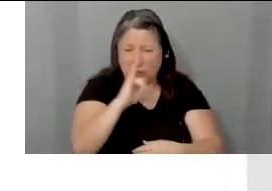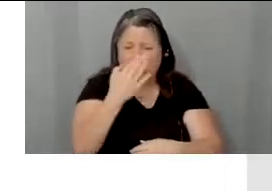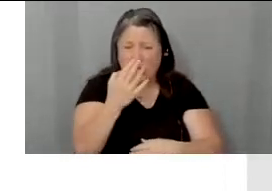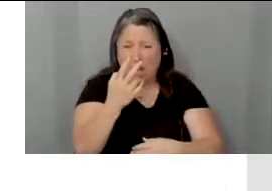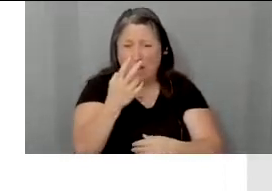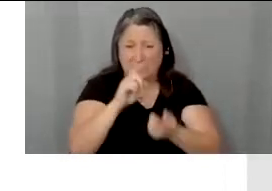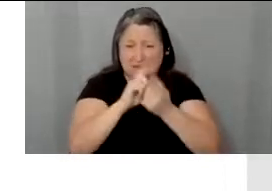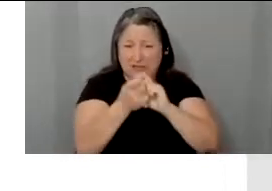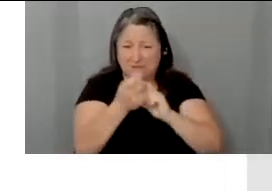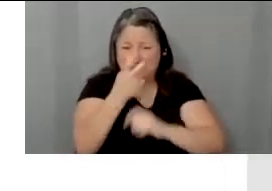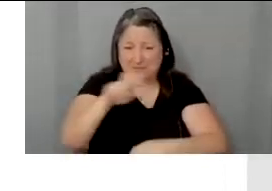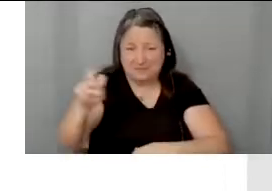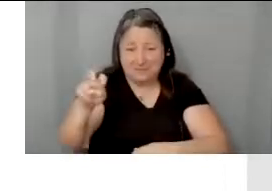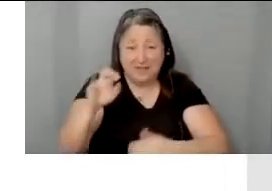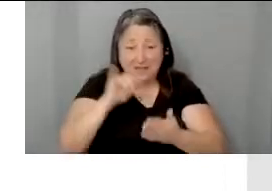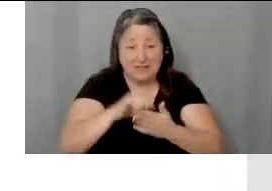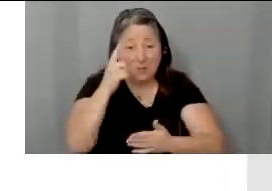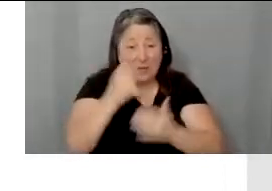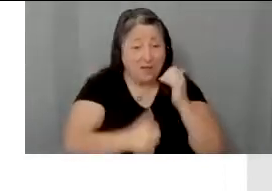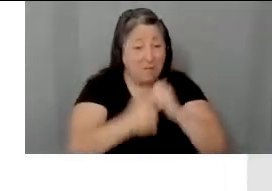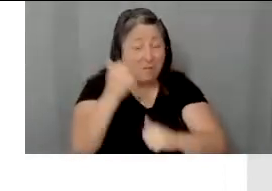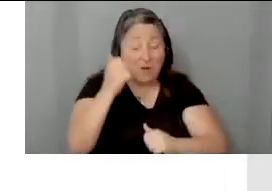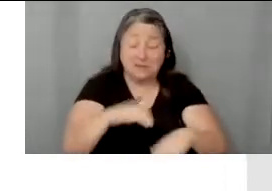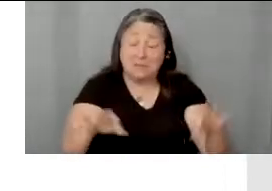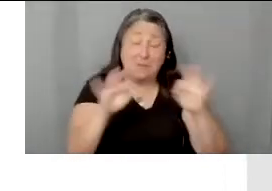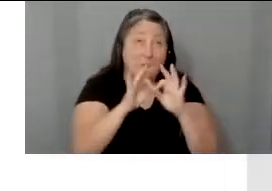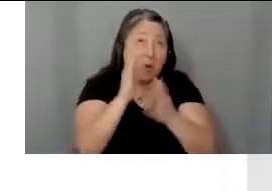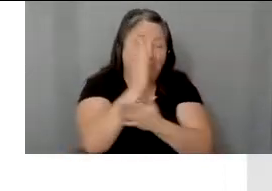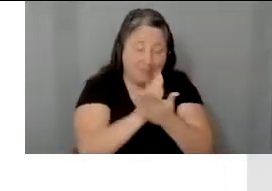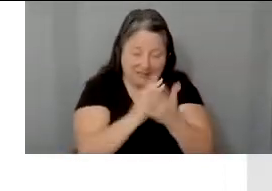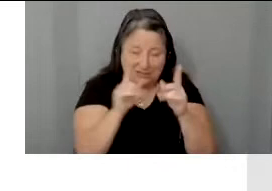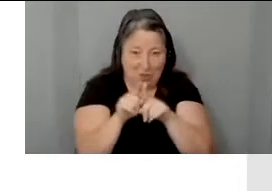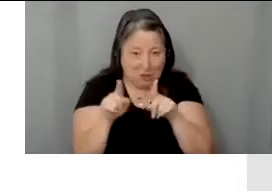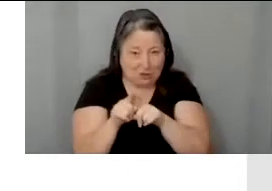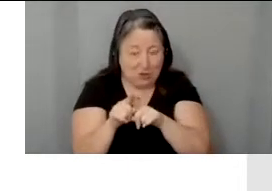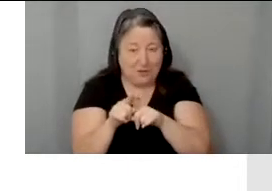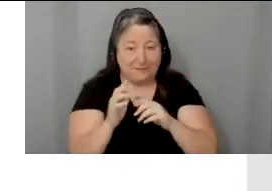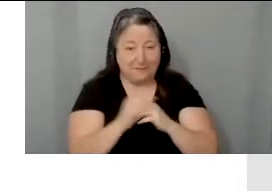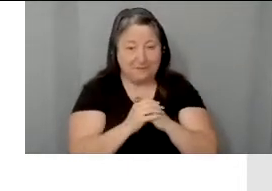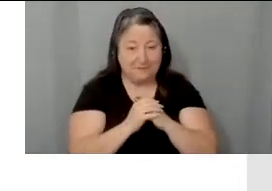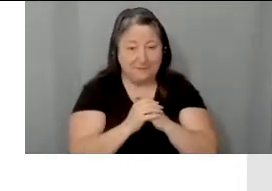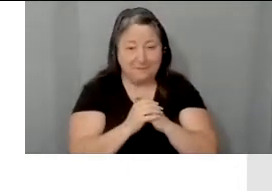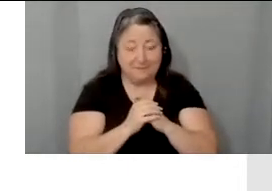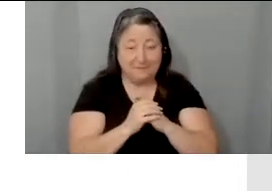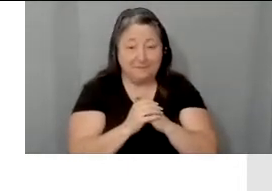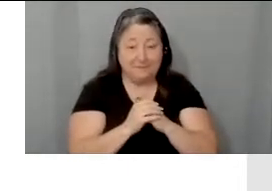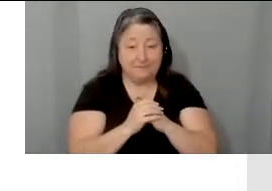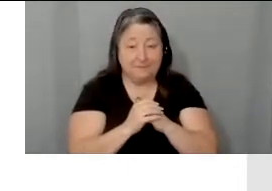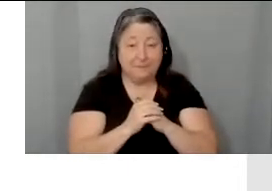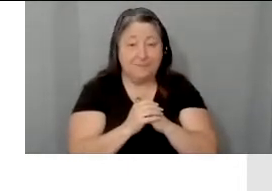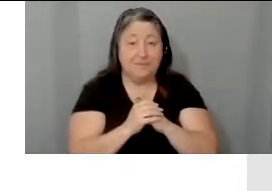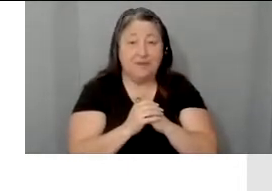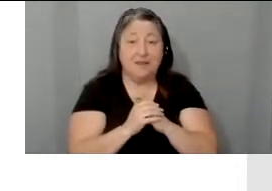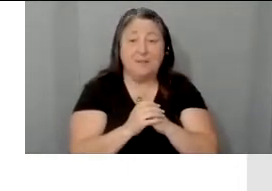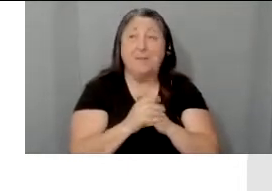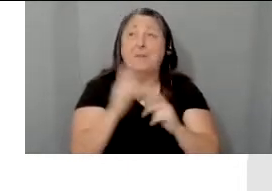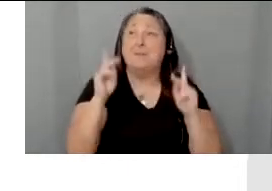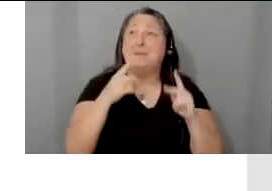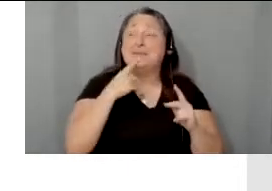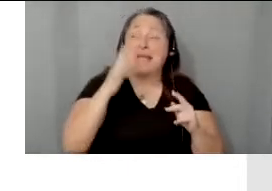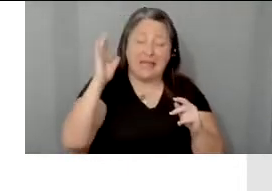This is also one of the most important pieces. I hear people where they're like, I'm only going to talk